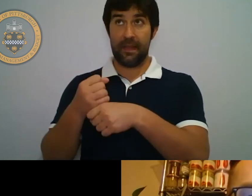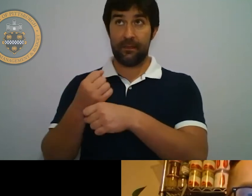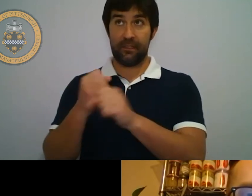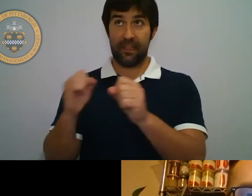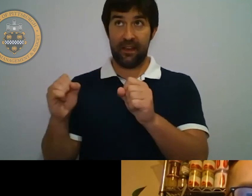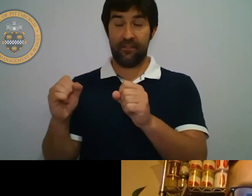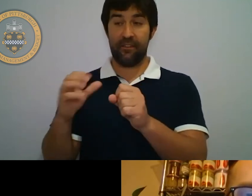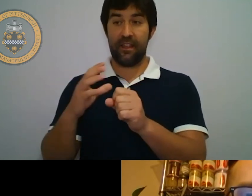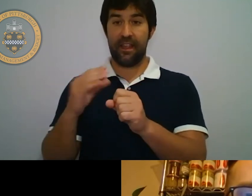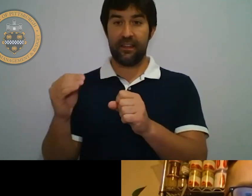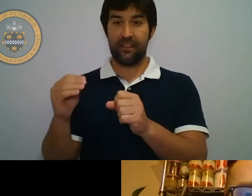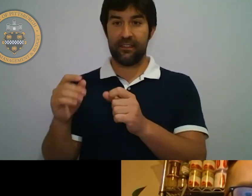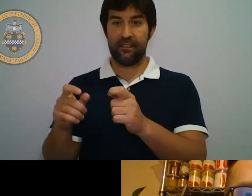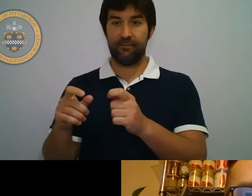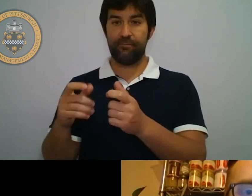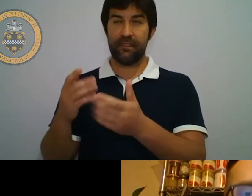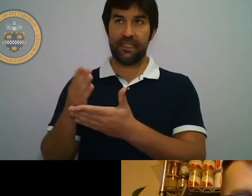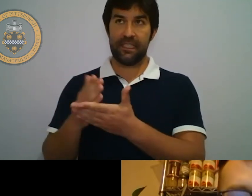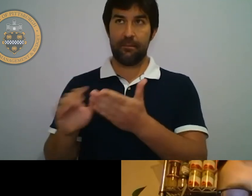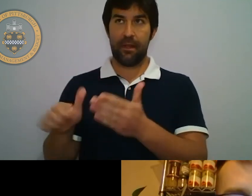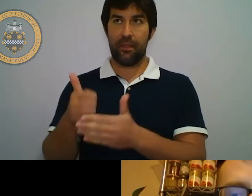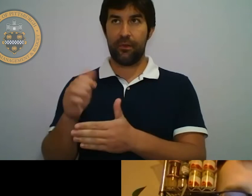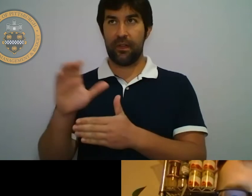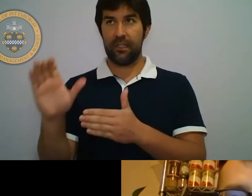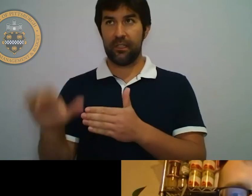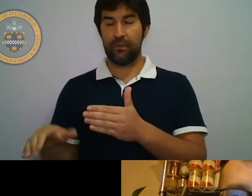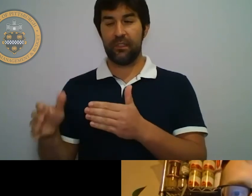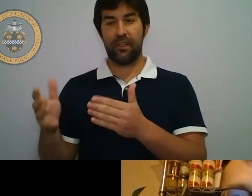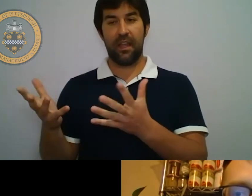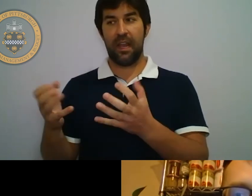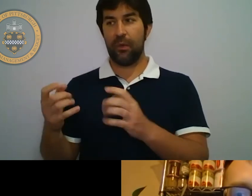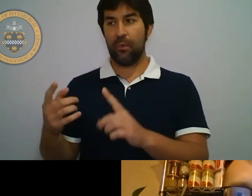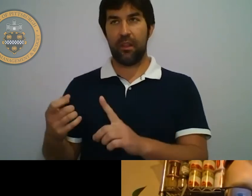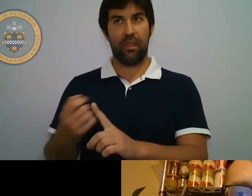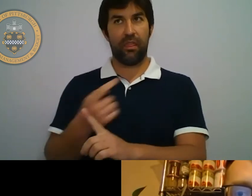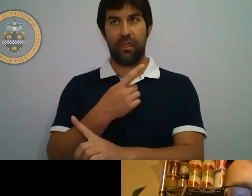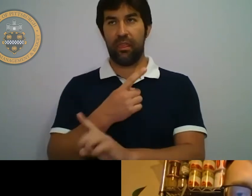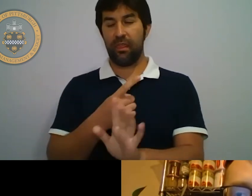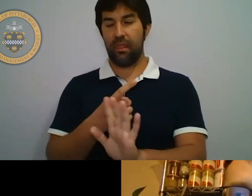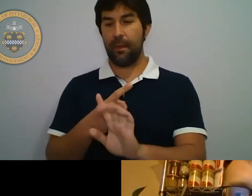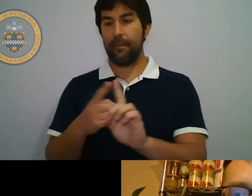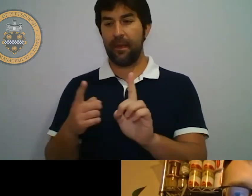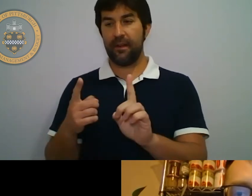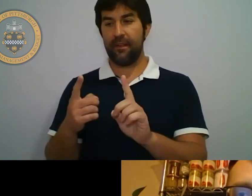capital budget for that street name or that park name to try to find the information that you were looking for.